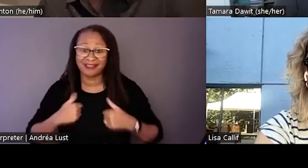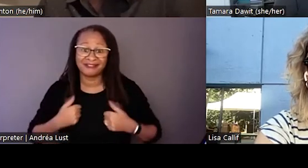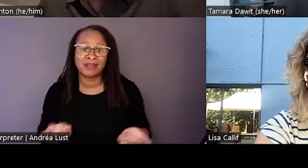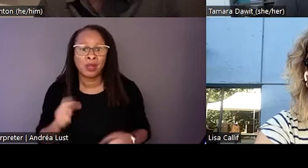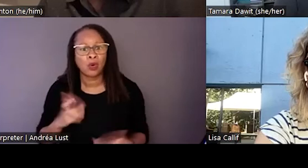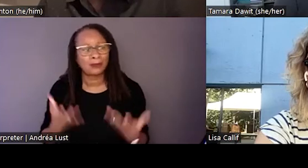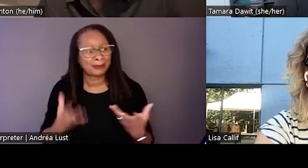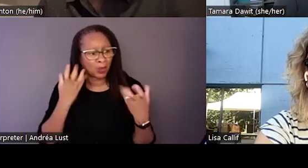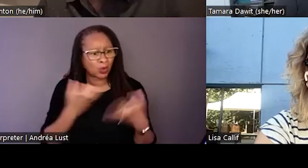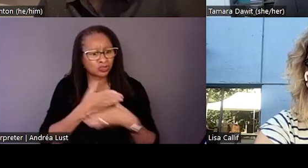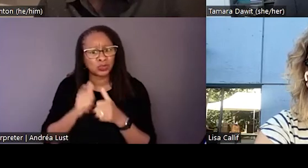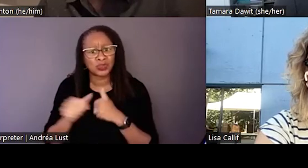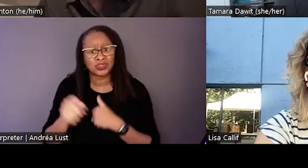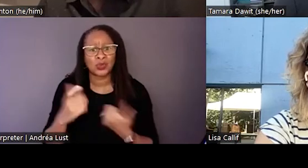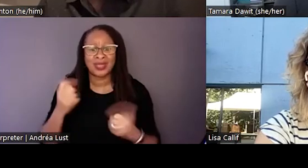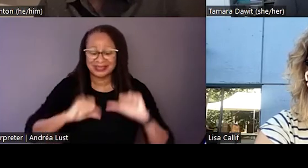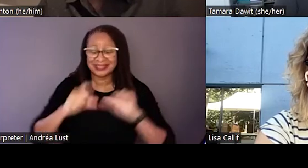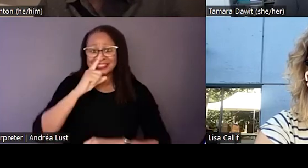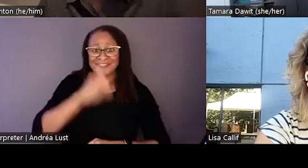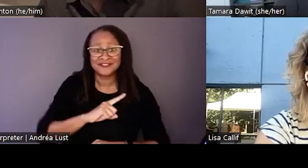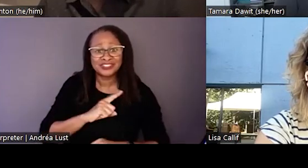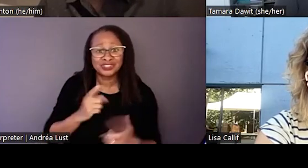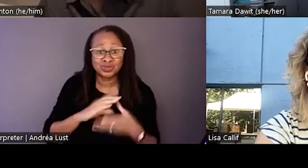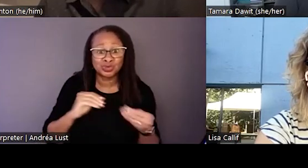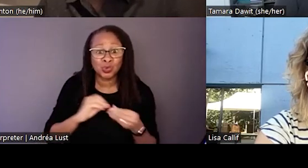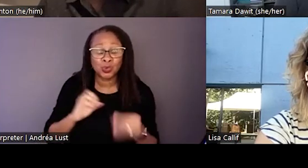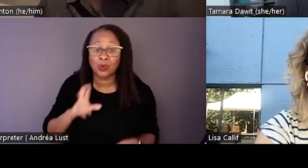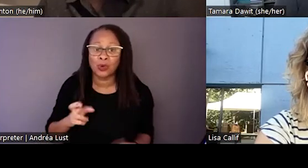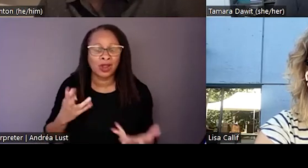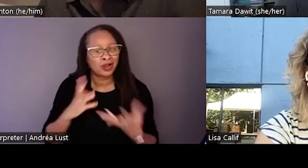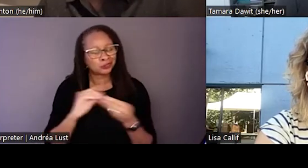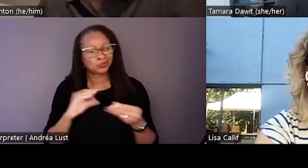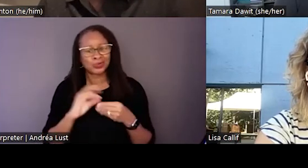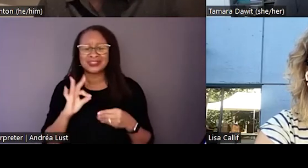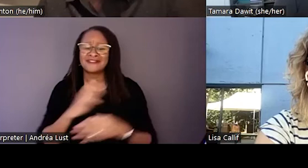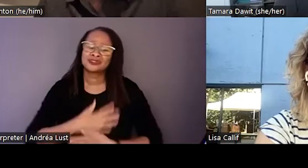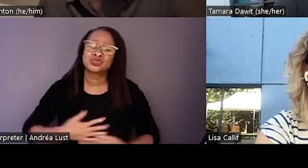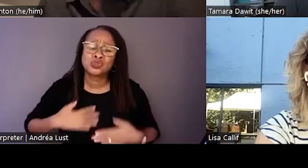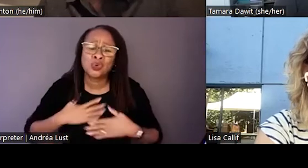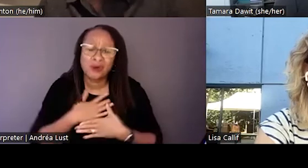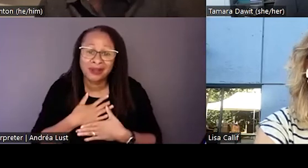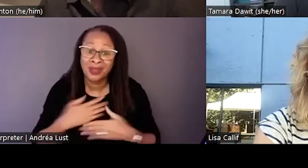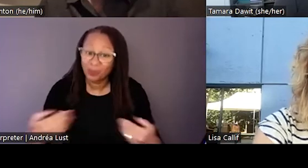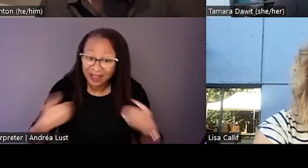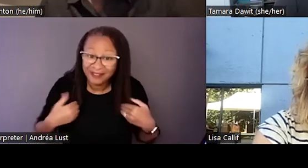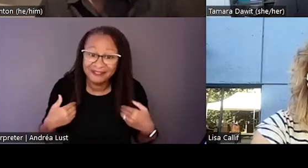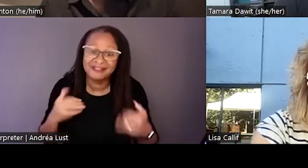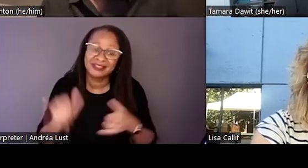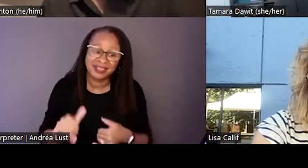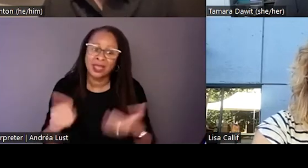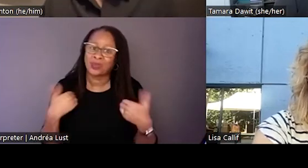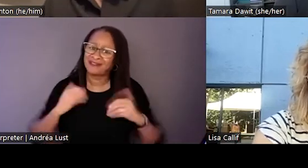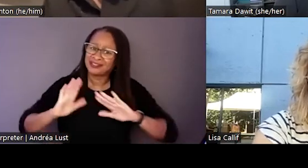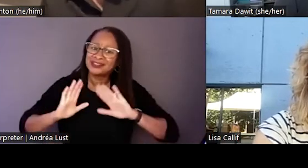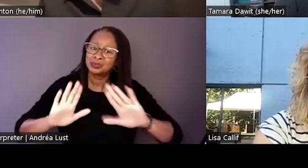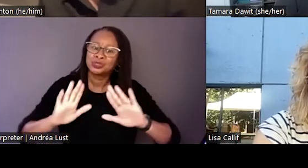want to tell you a science fiction story, or just stories of joy. I think that there is this push that